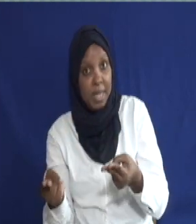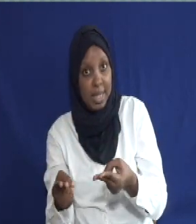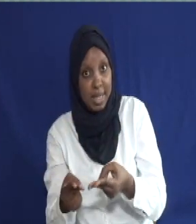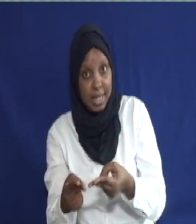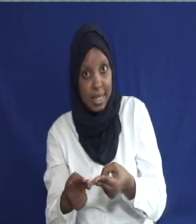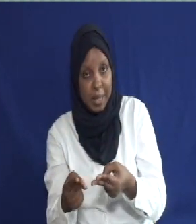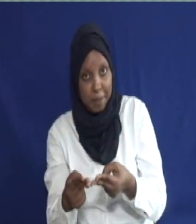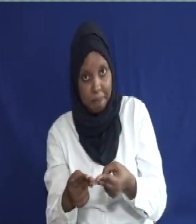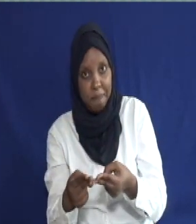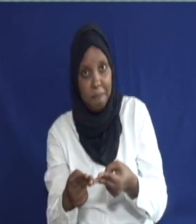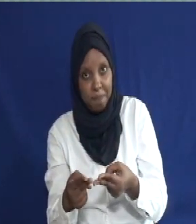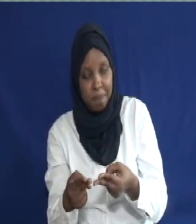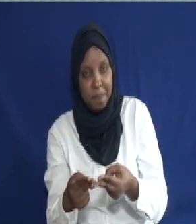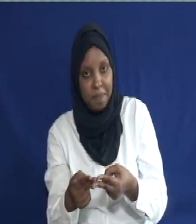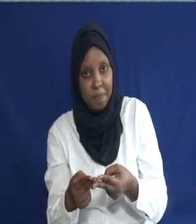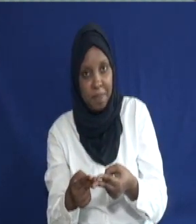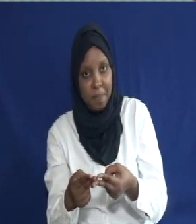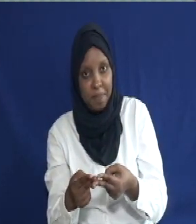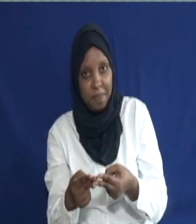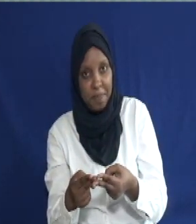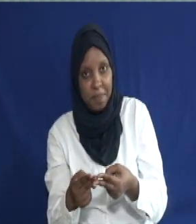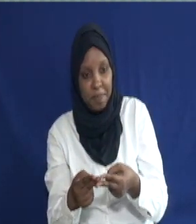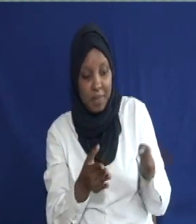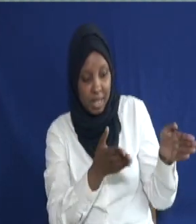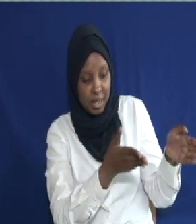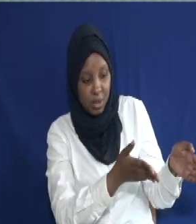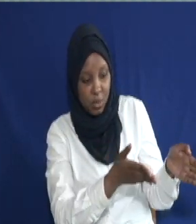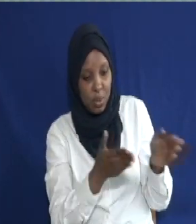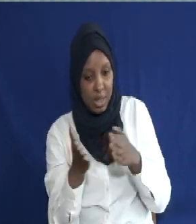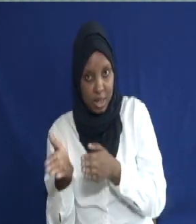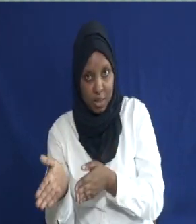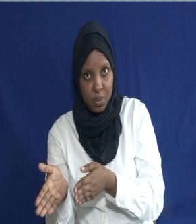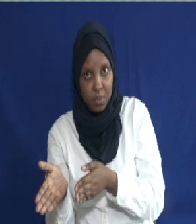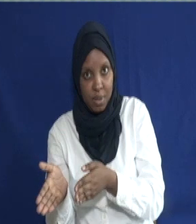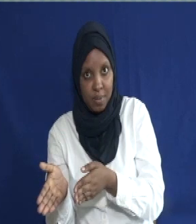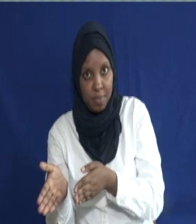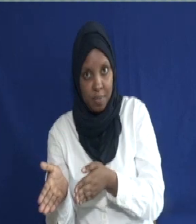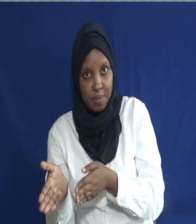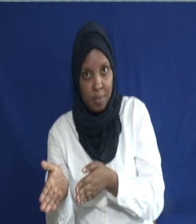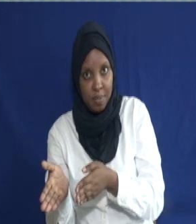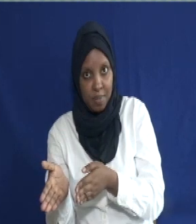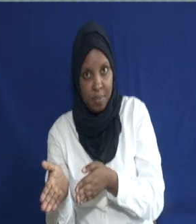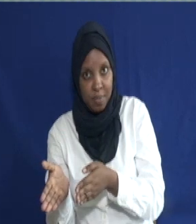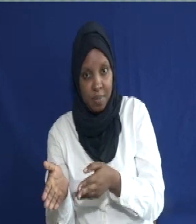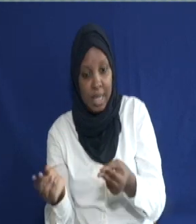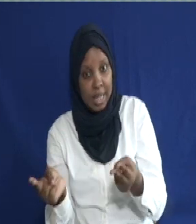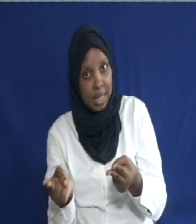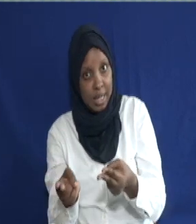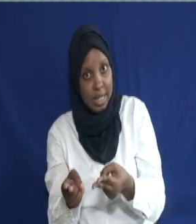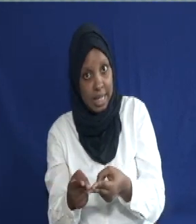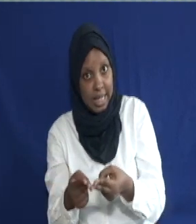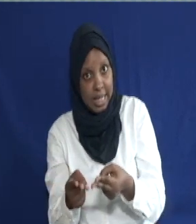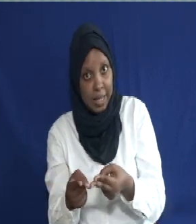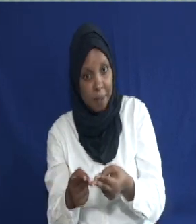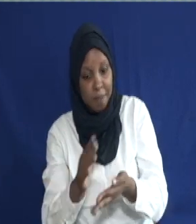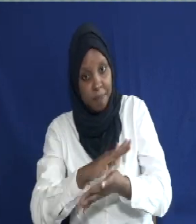x exponent 3. When we compare the two sides of the equation, we find